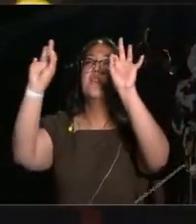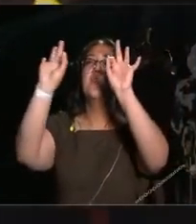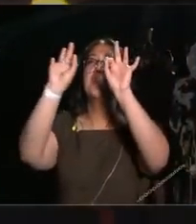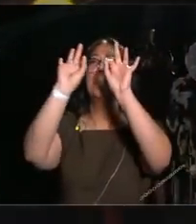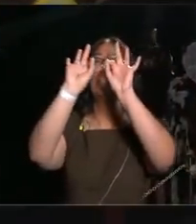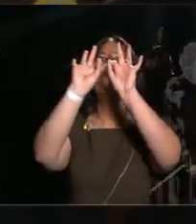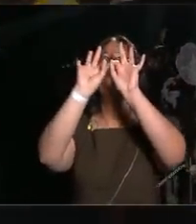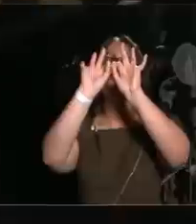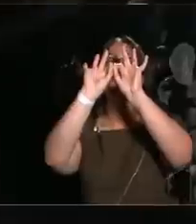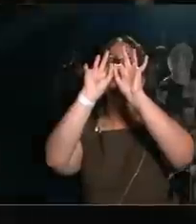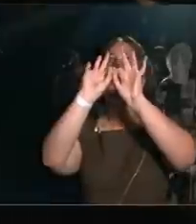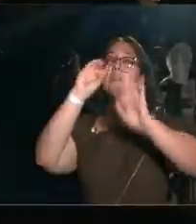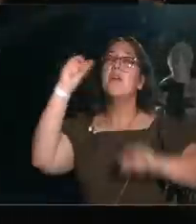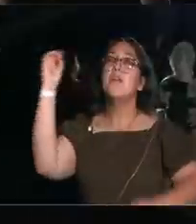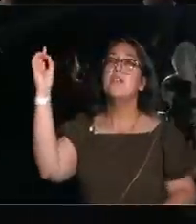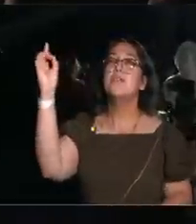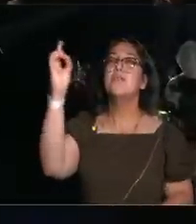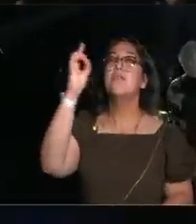digno,